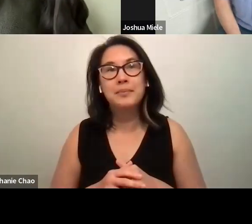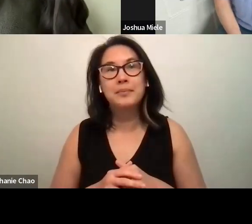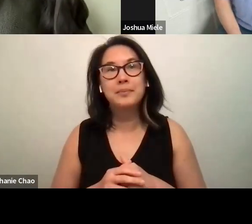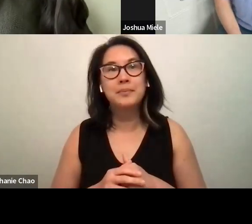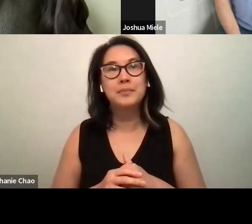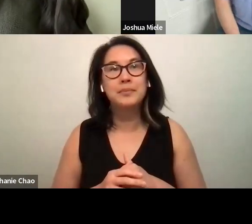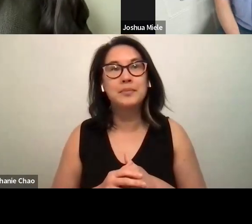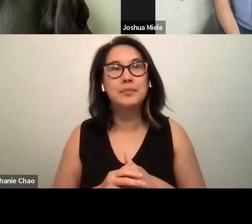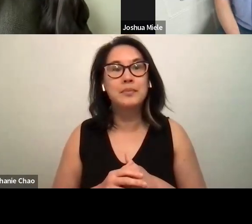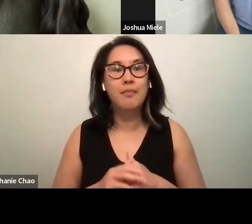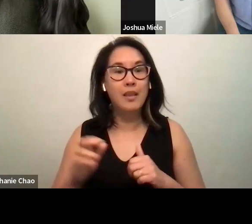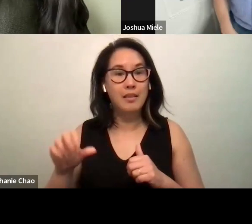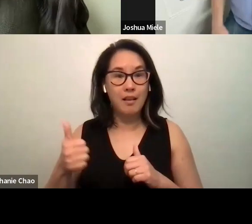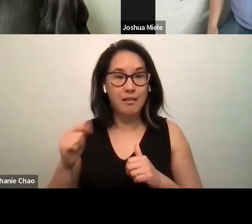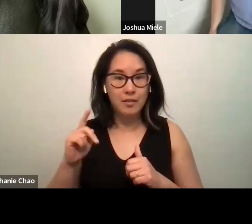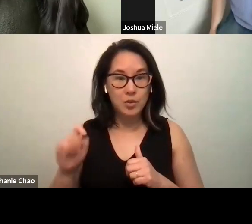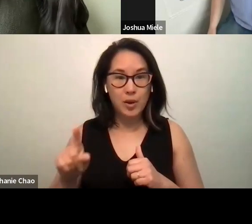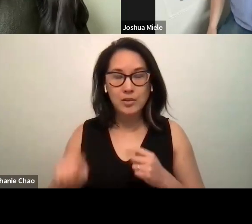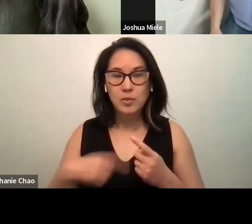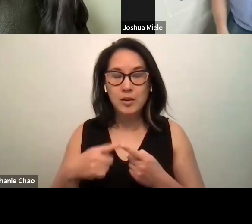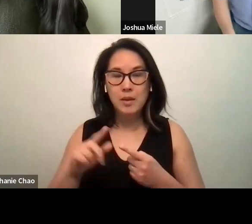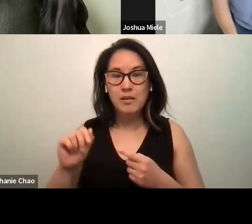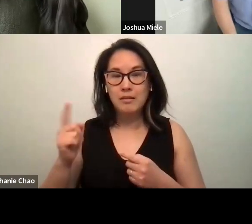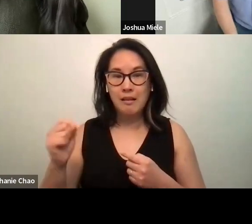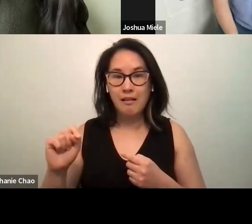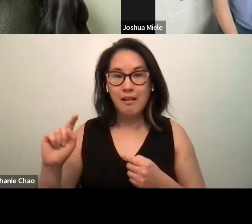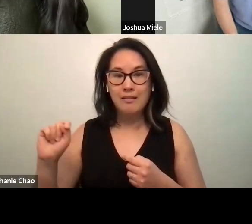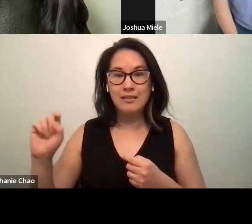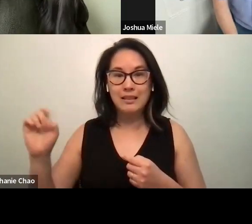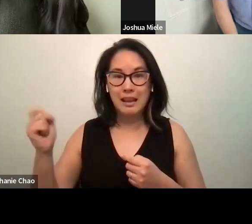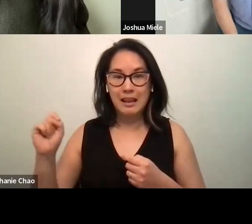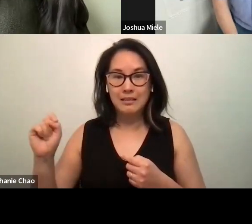the other question was about alt text, and I'll